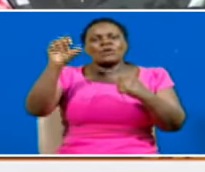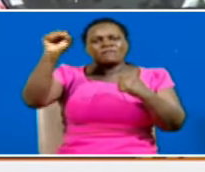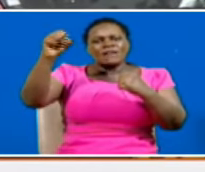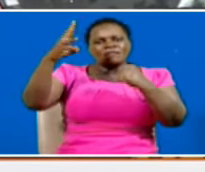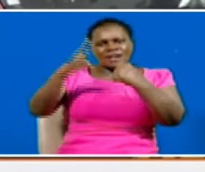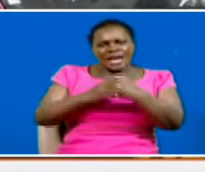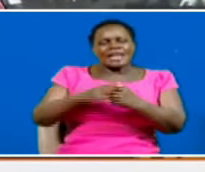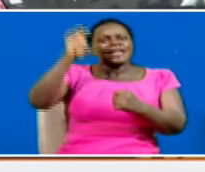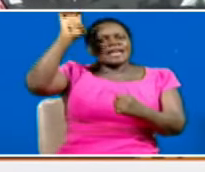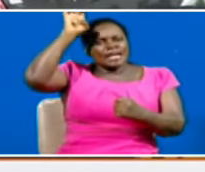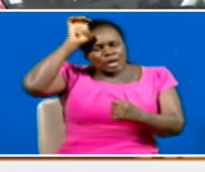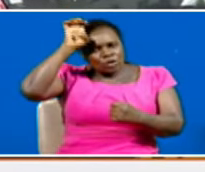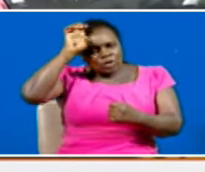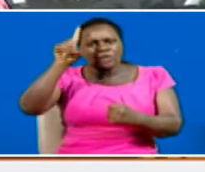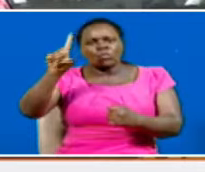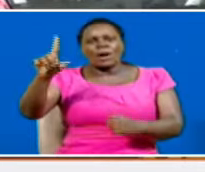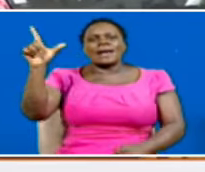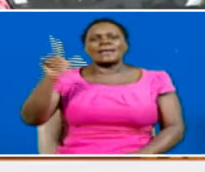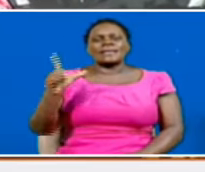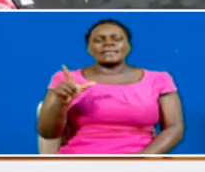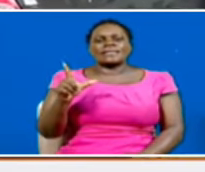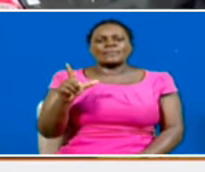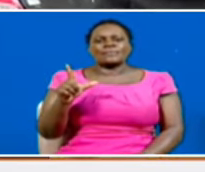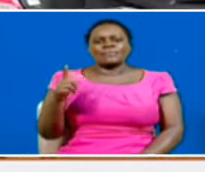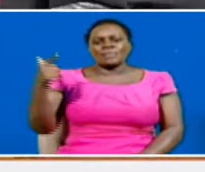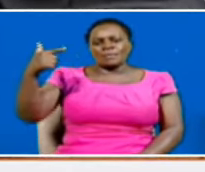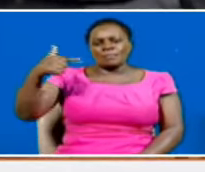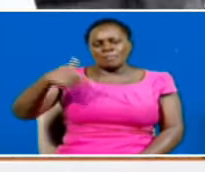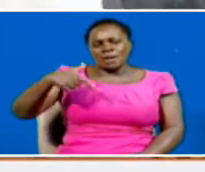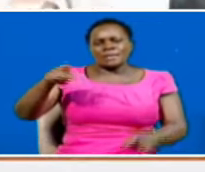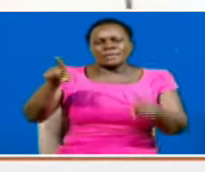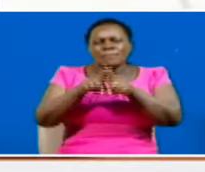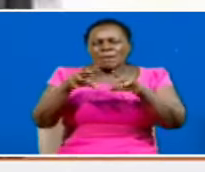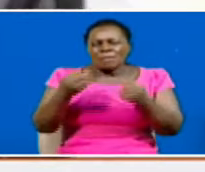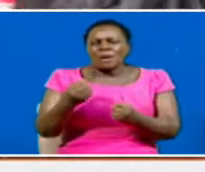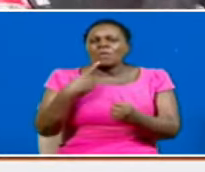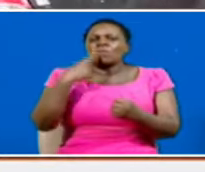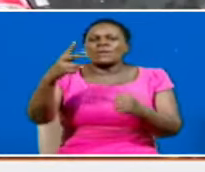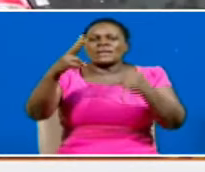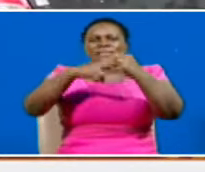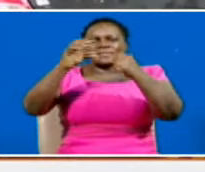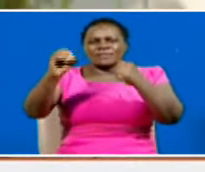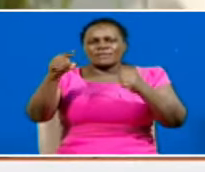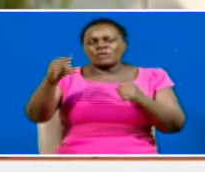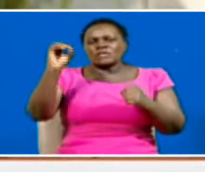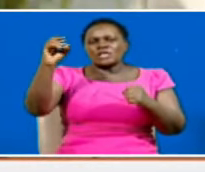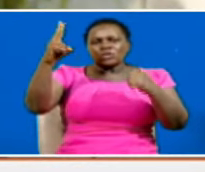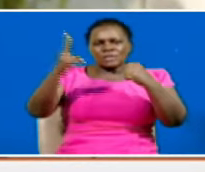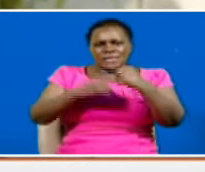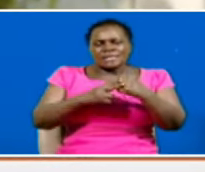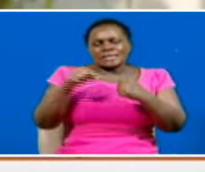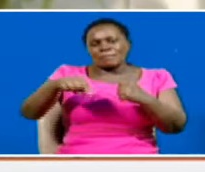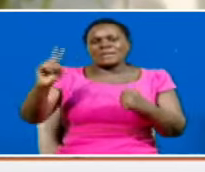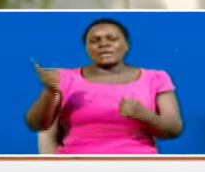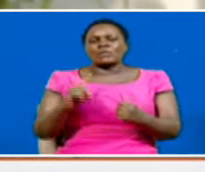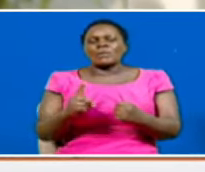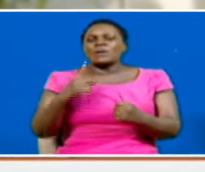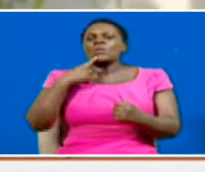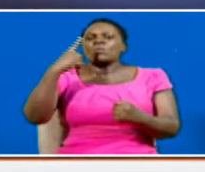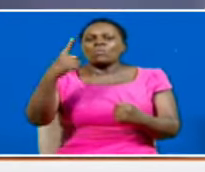180.59 in Eldoret per litre. The retail price of kerosene per litre will be 170.06 in Nairobi